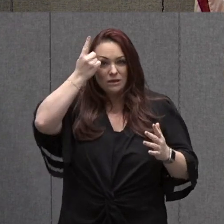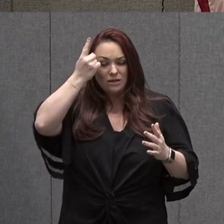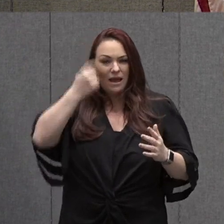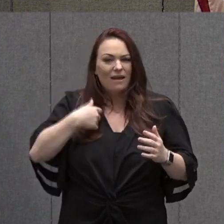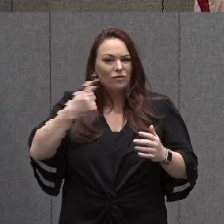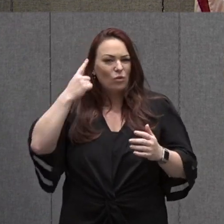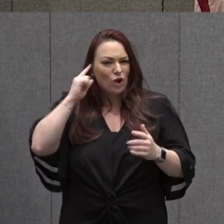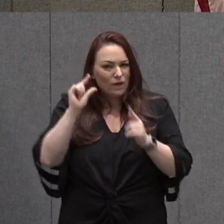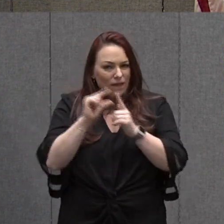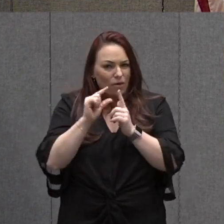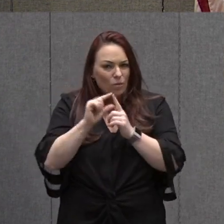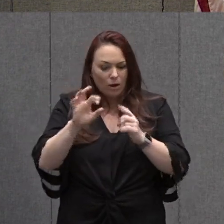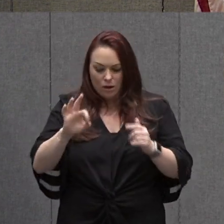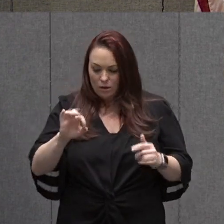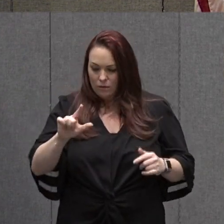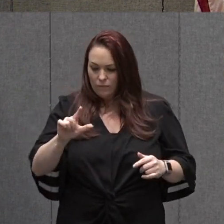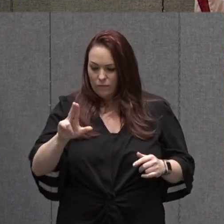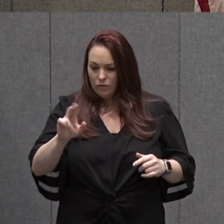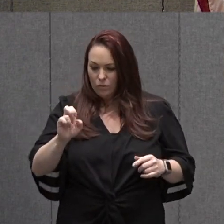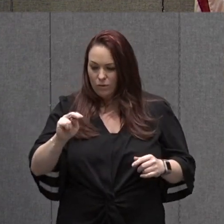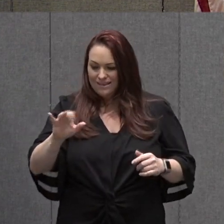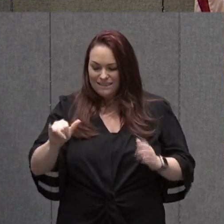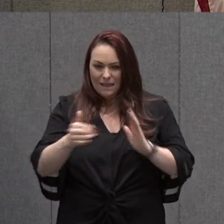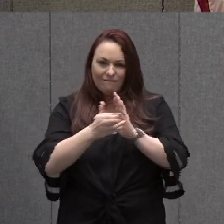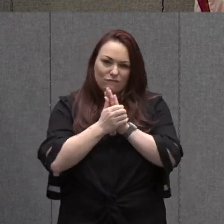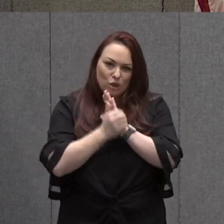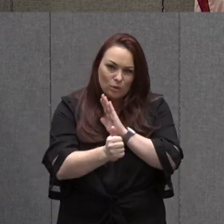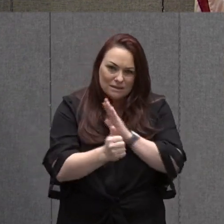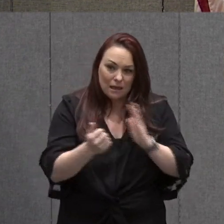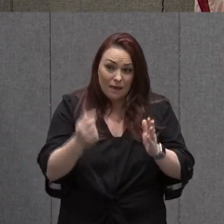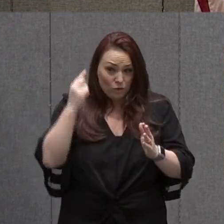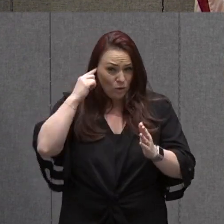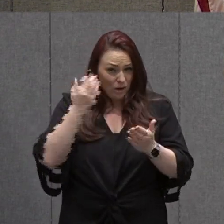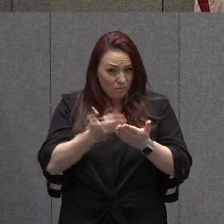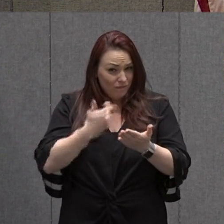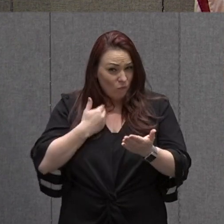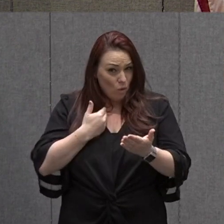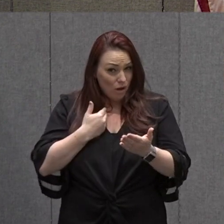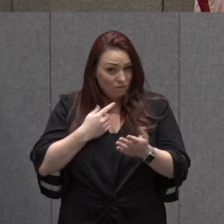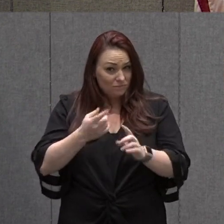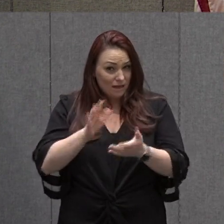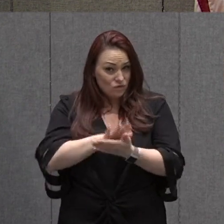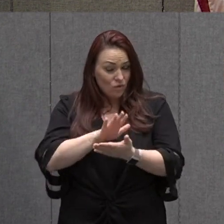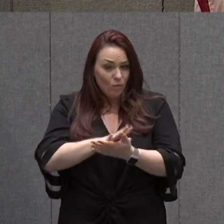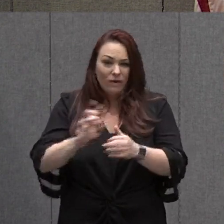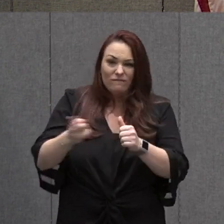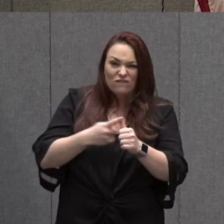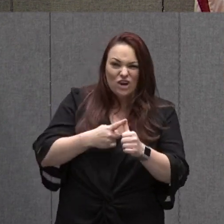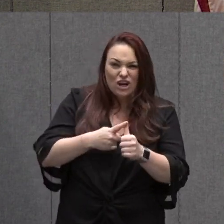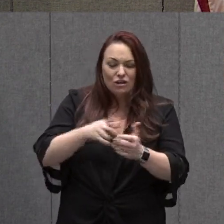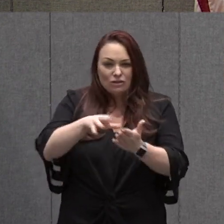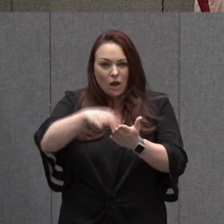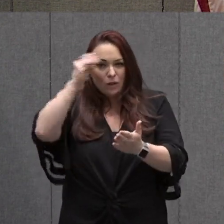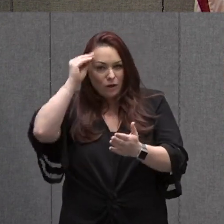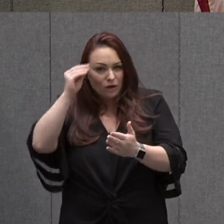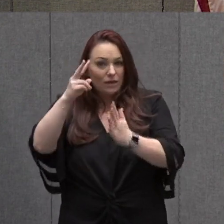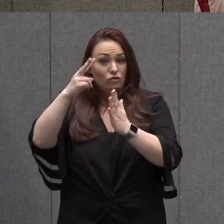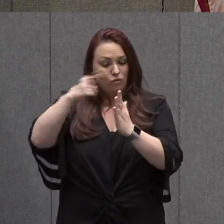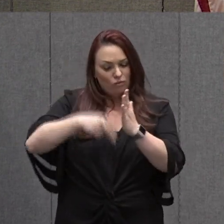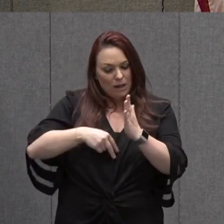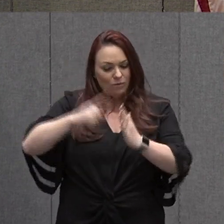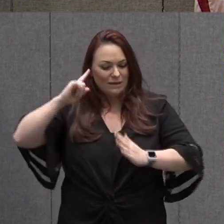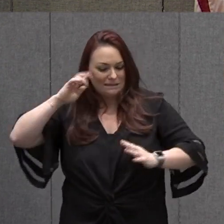that word at school. Now, when we're first learning how to read, we sound out individual